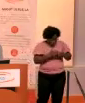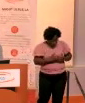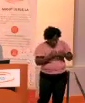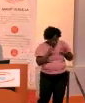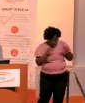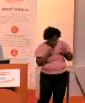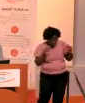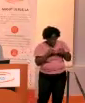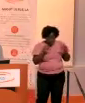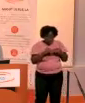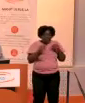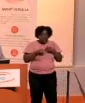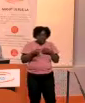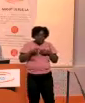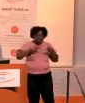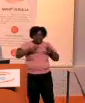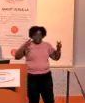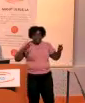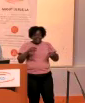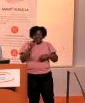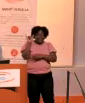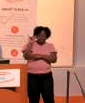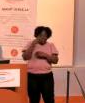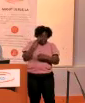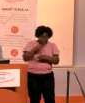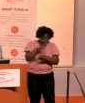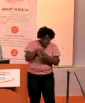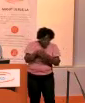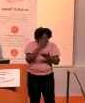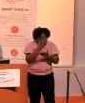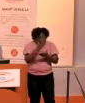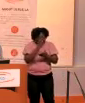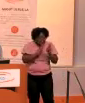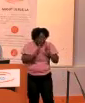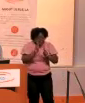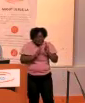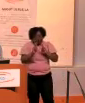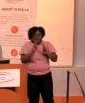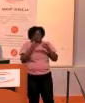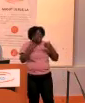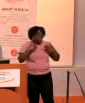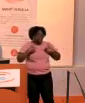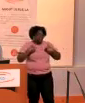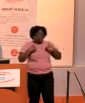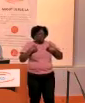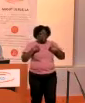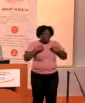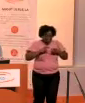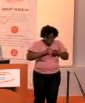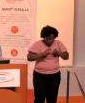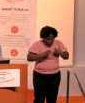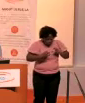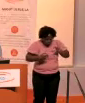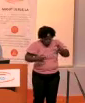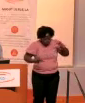you can. Some people just don't have that. People can have massive amounts of protein in their urine with